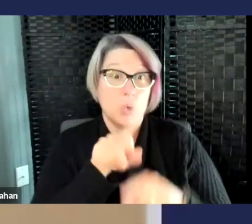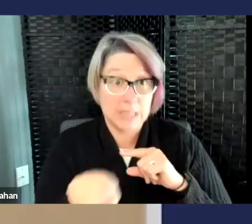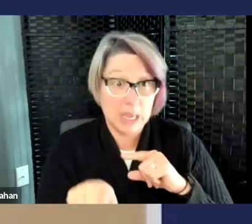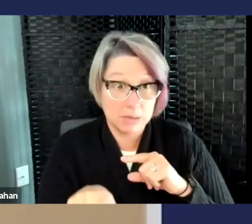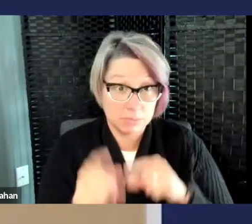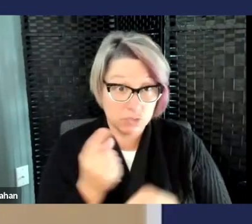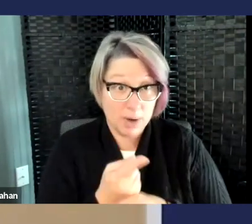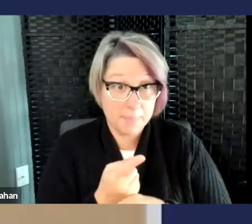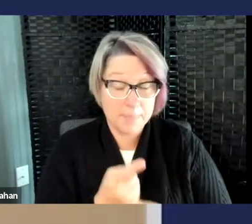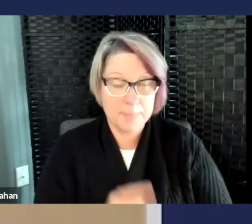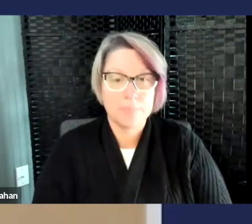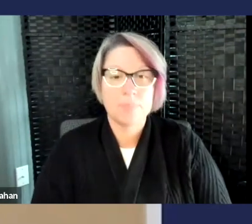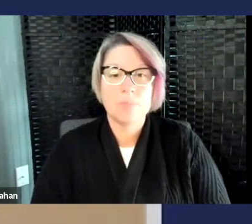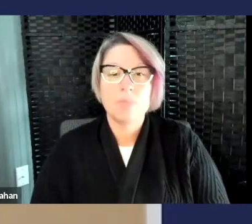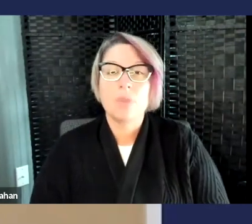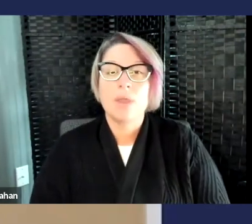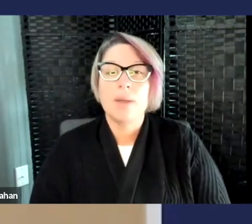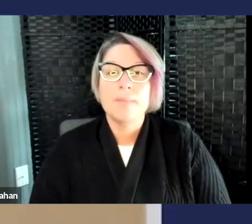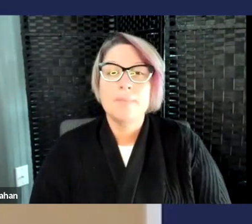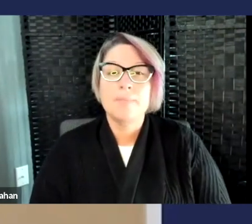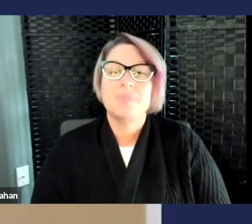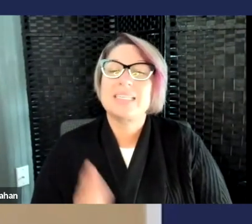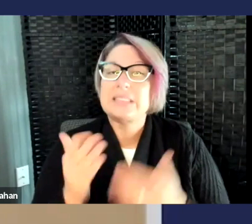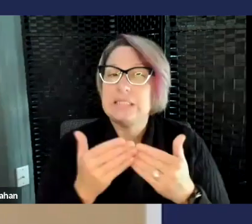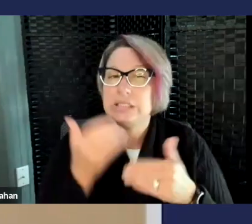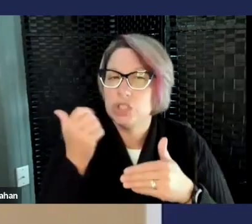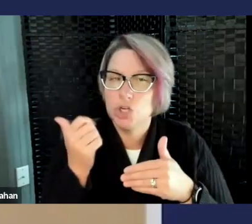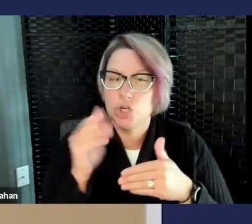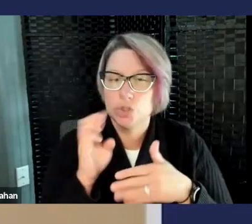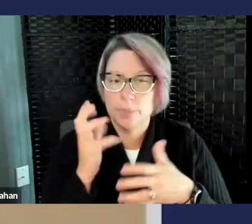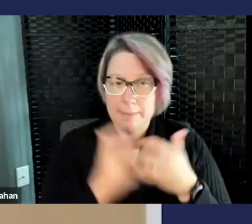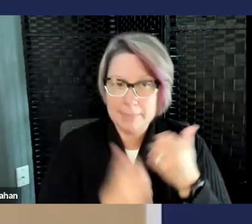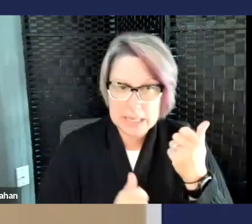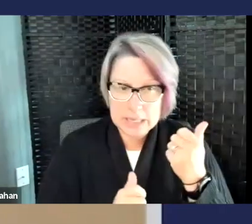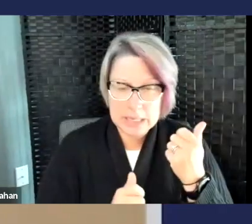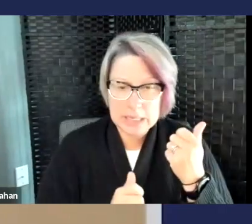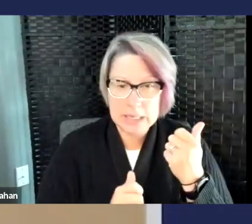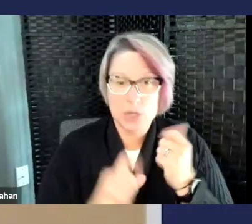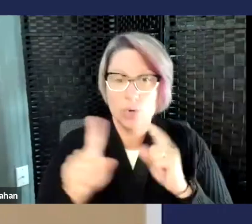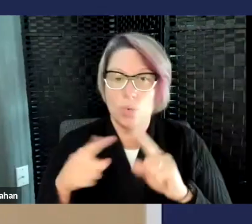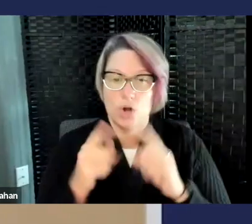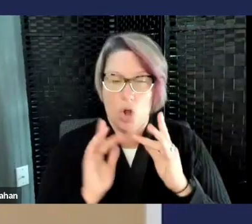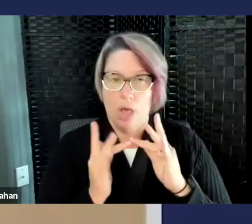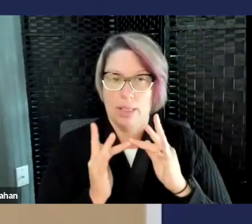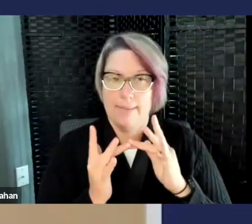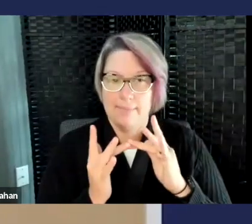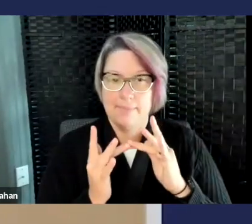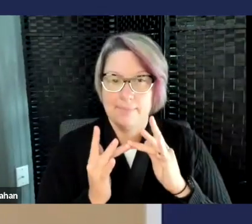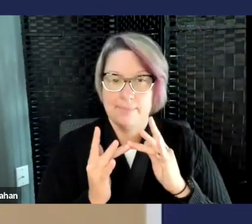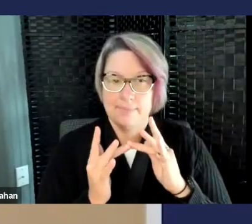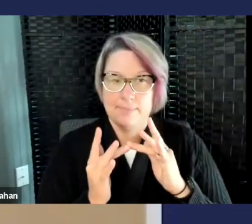this. It's easier to be mean when you're online.